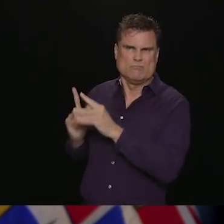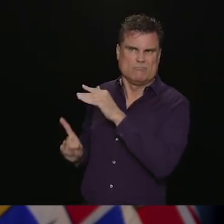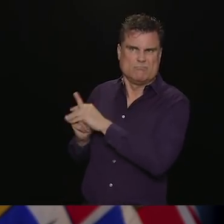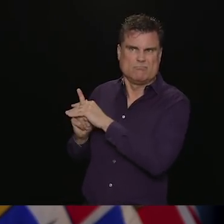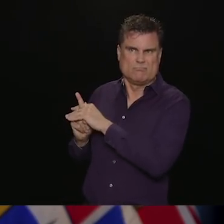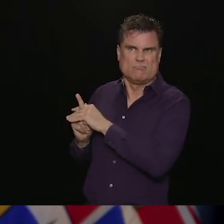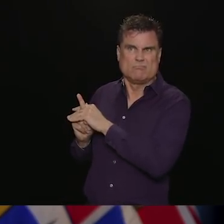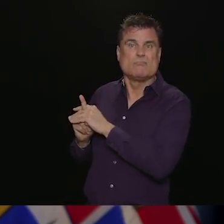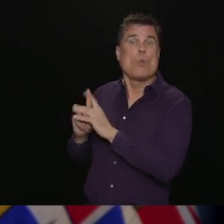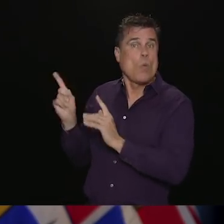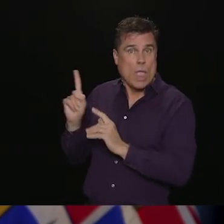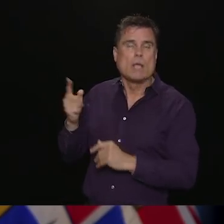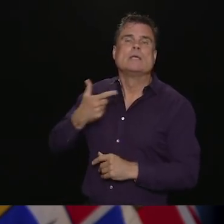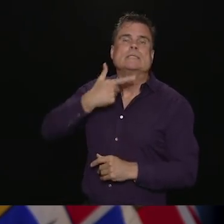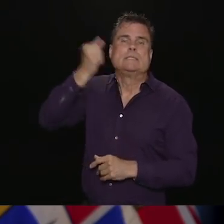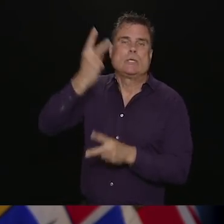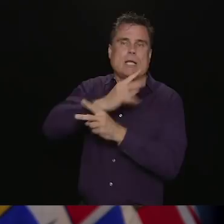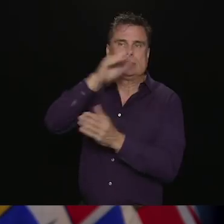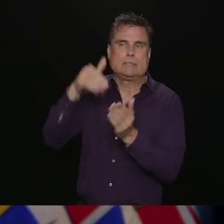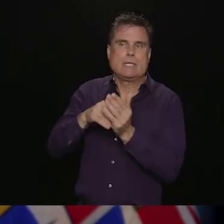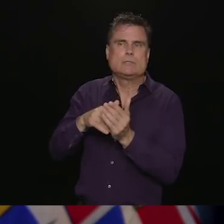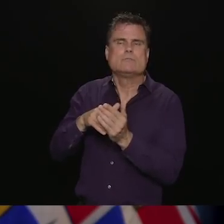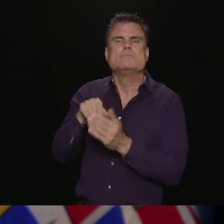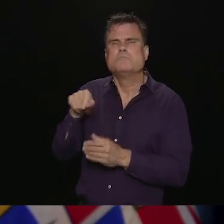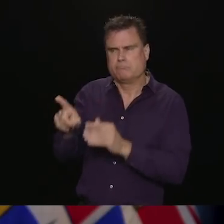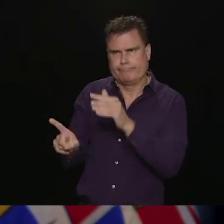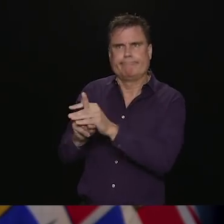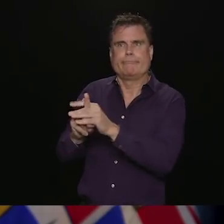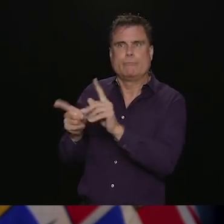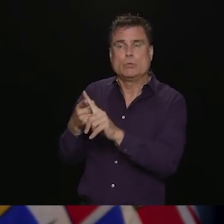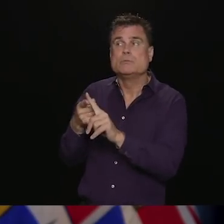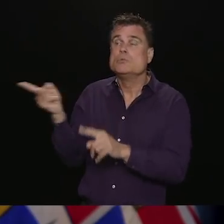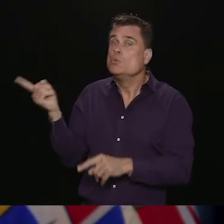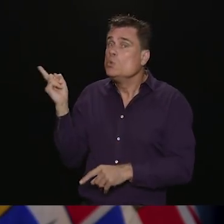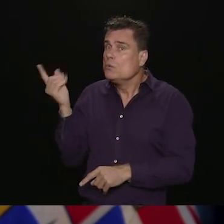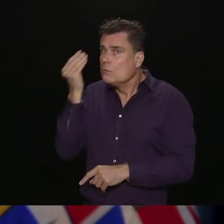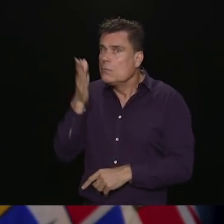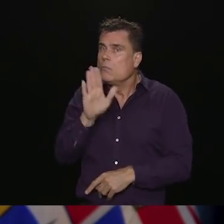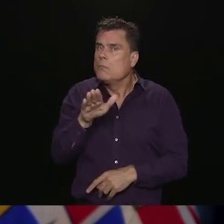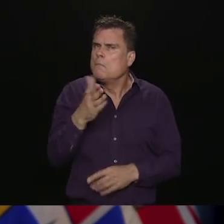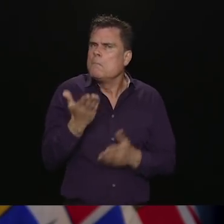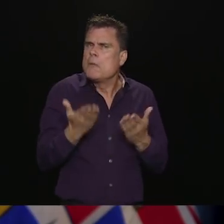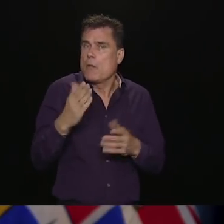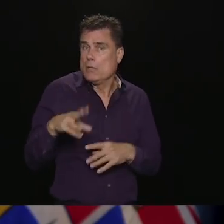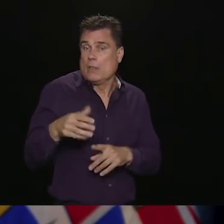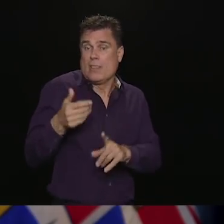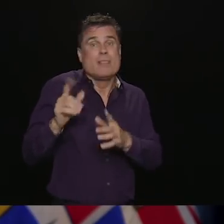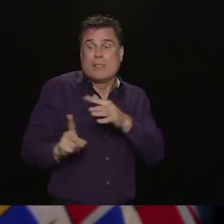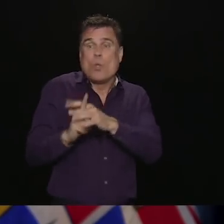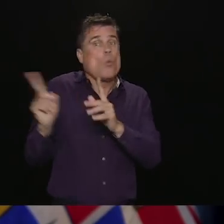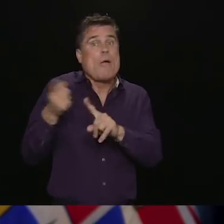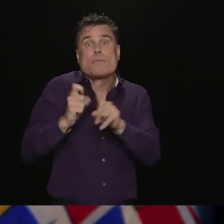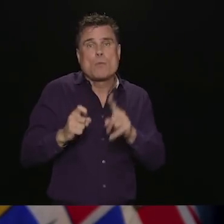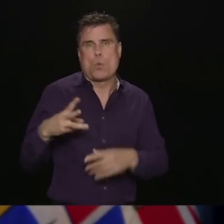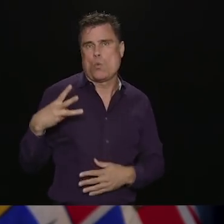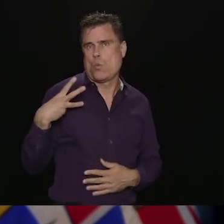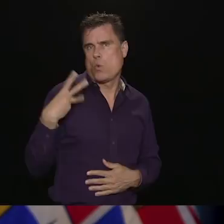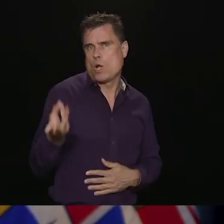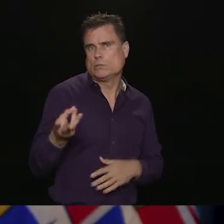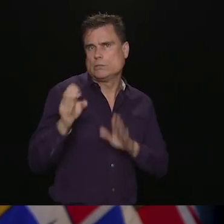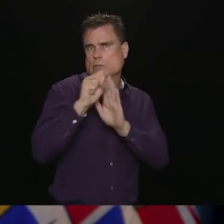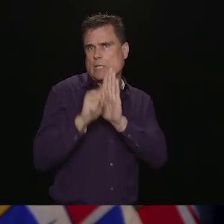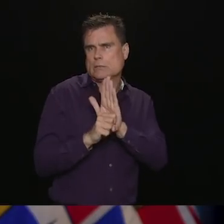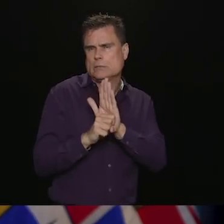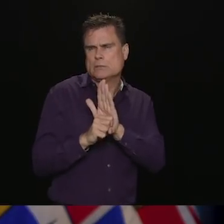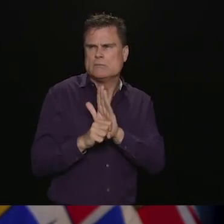So one of my questions is, I'm curious if you can tell us anything at this point, a couple months after